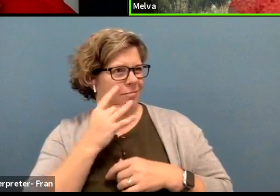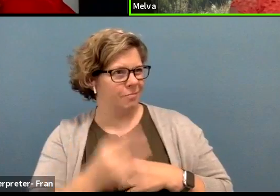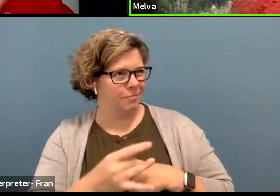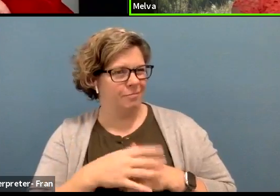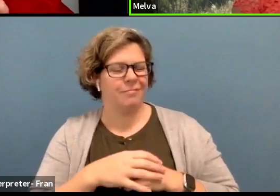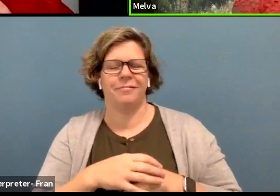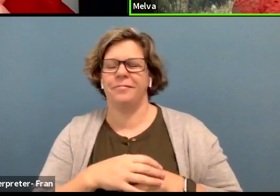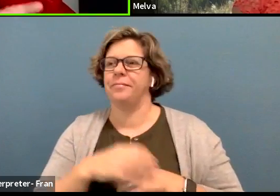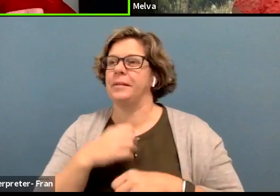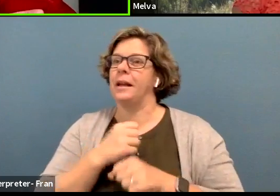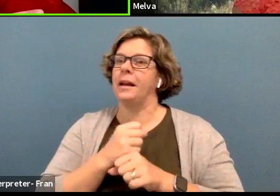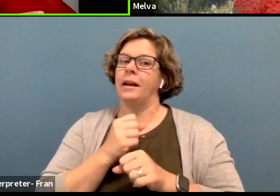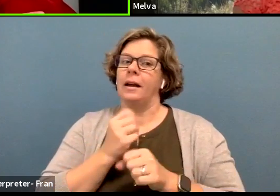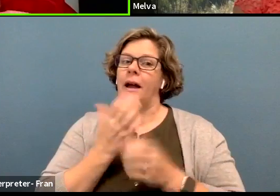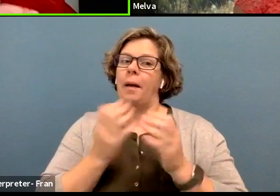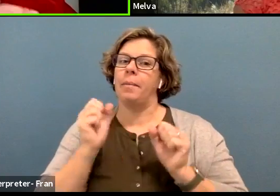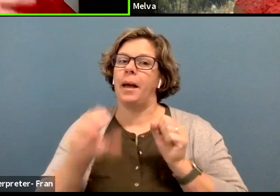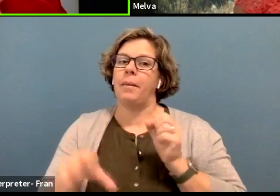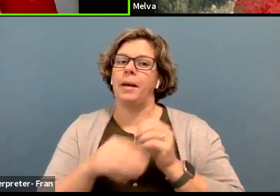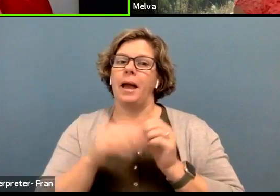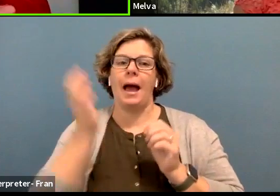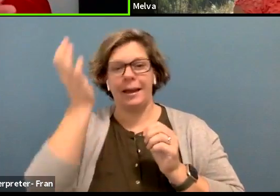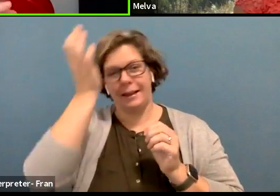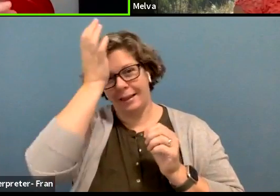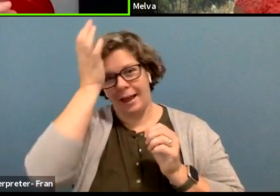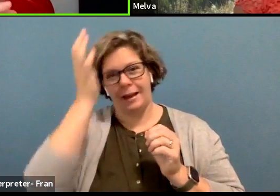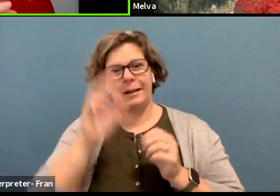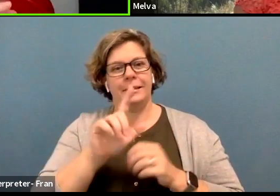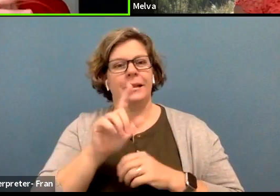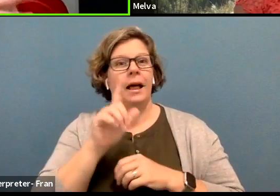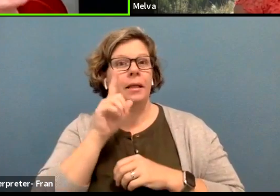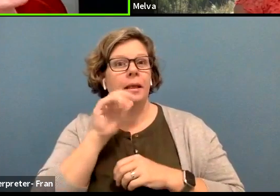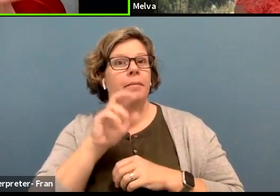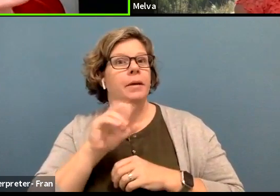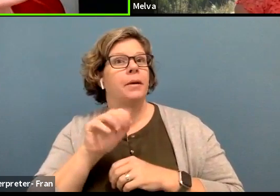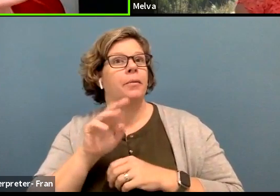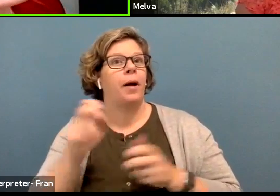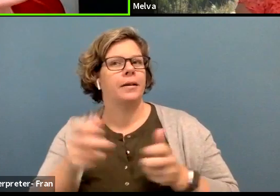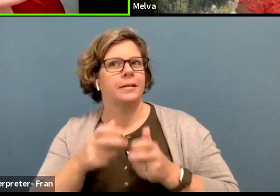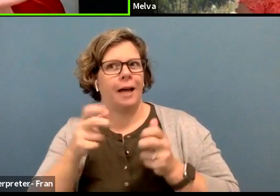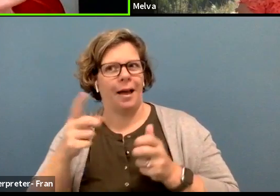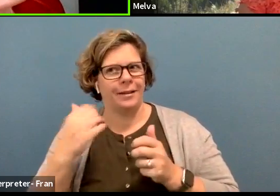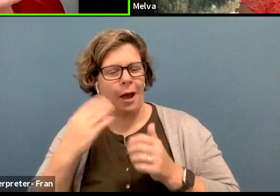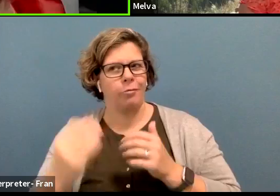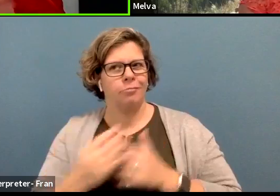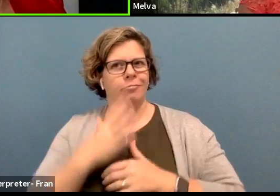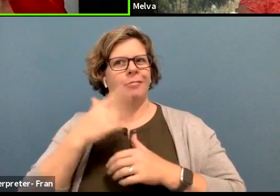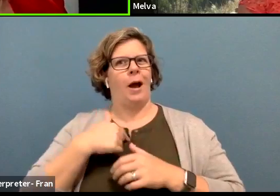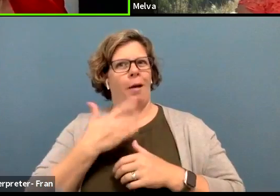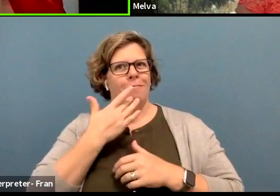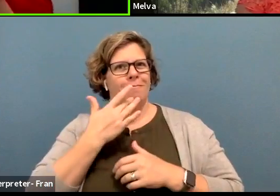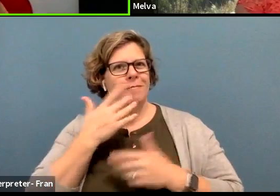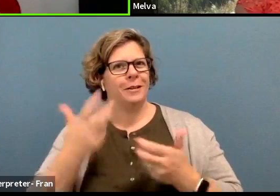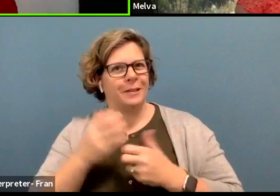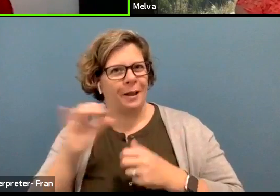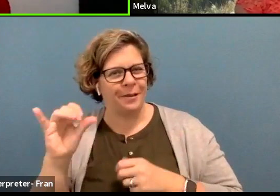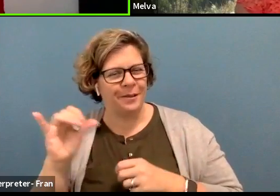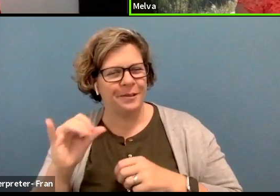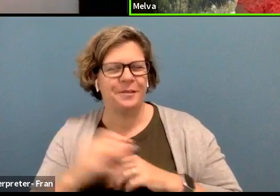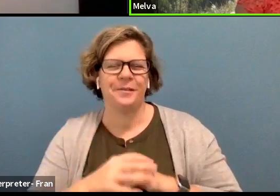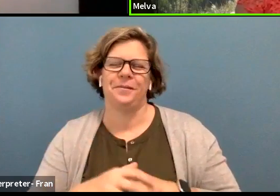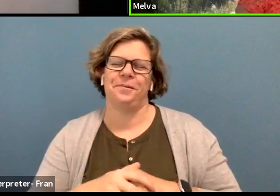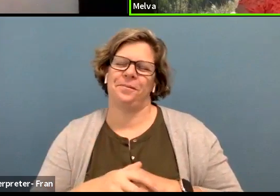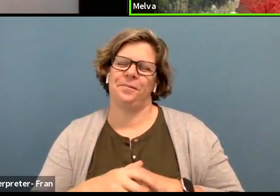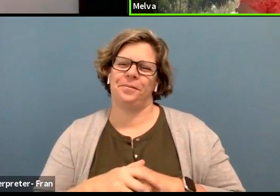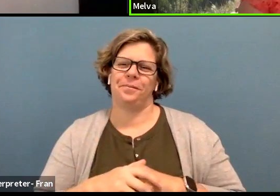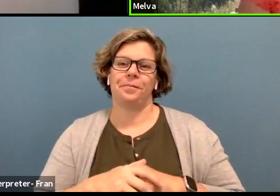I may throw some lettuce in there and make it like a lemon rice salad because you kind of inspire greens.